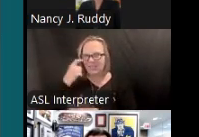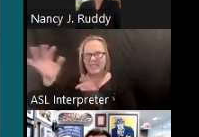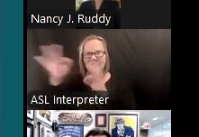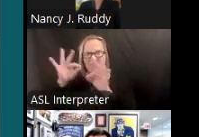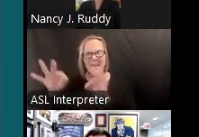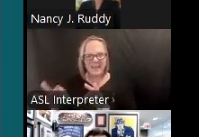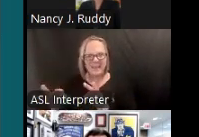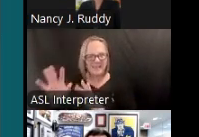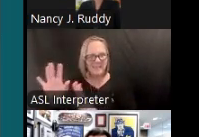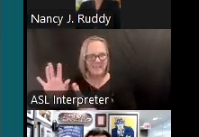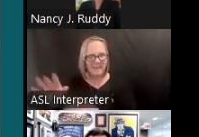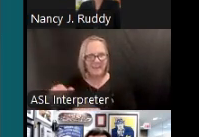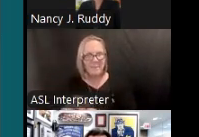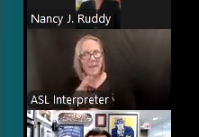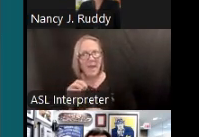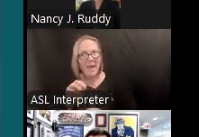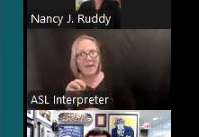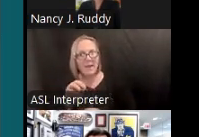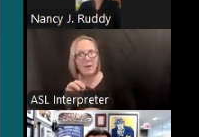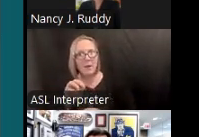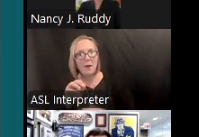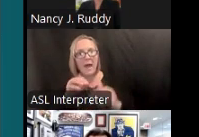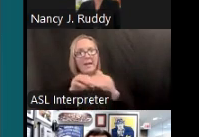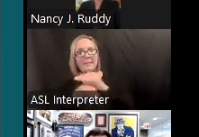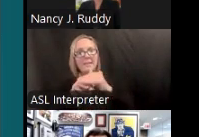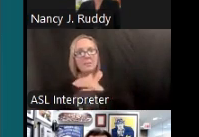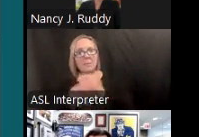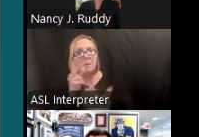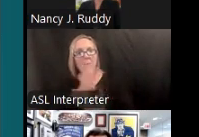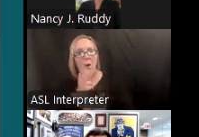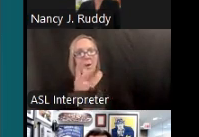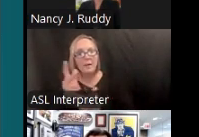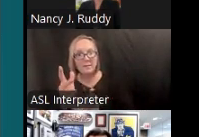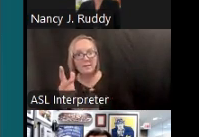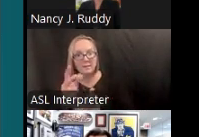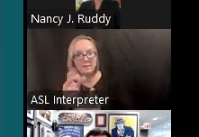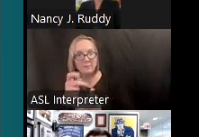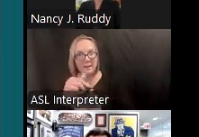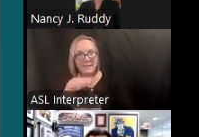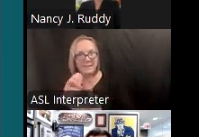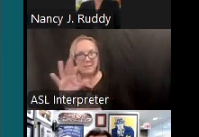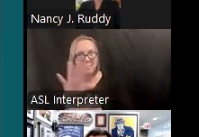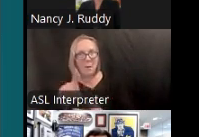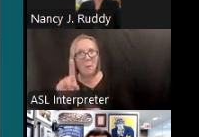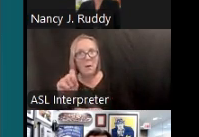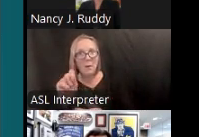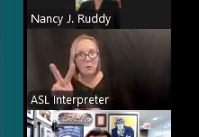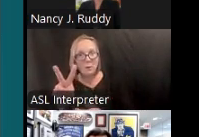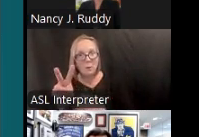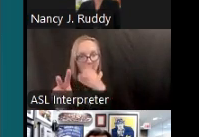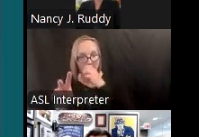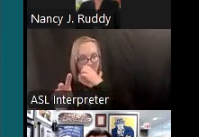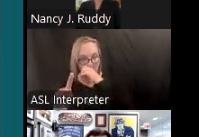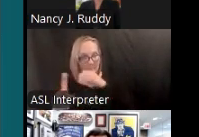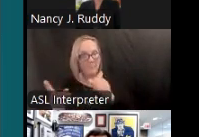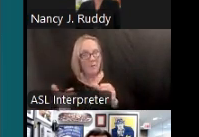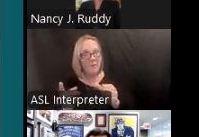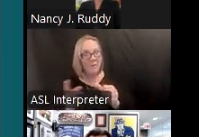spoke about, and 102 accessory parking spaces. The total building floor area would be